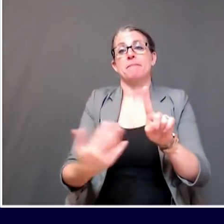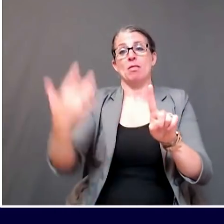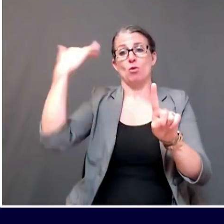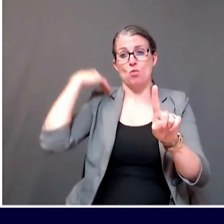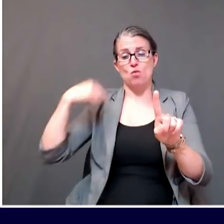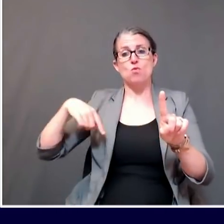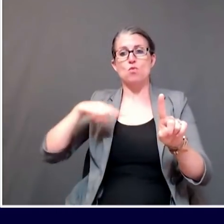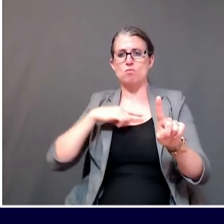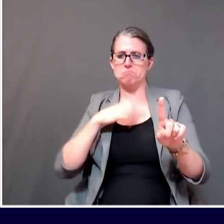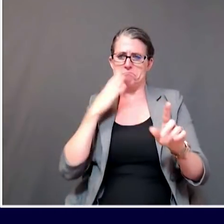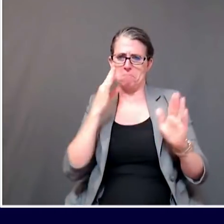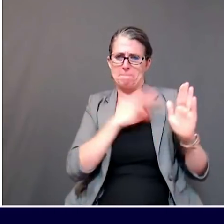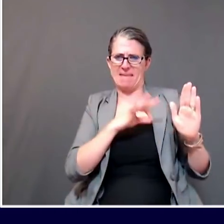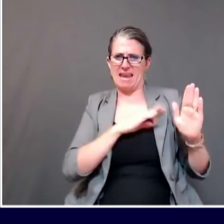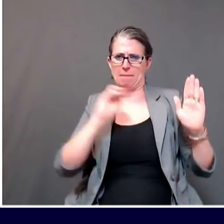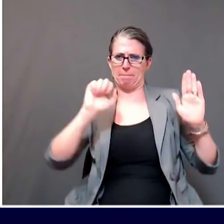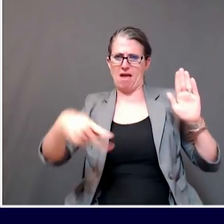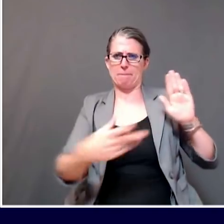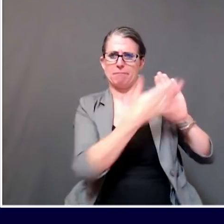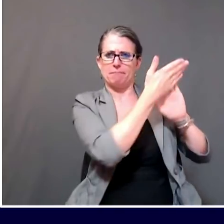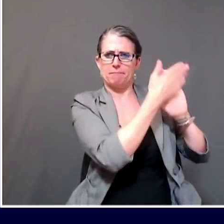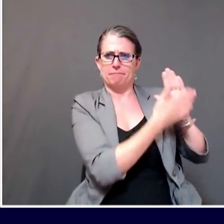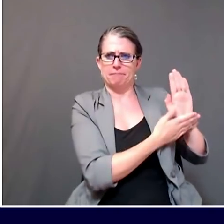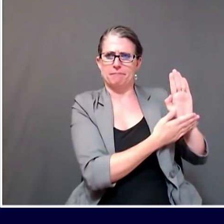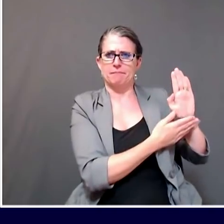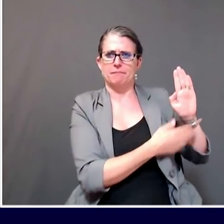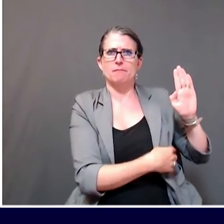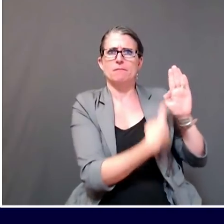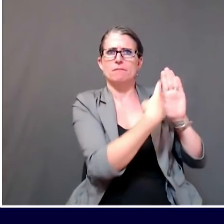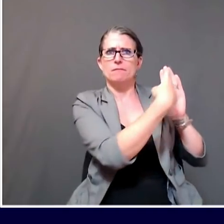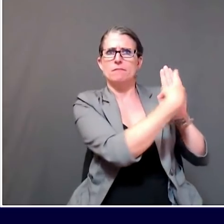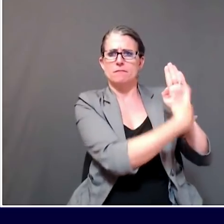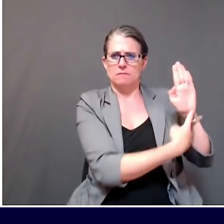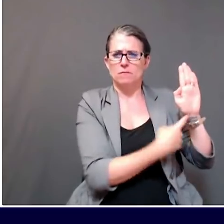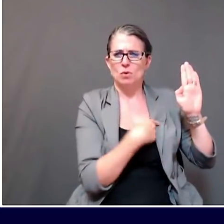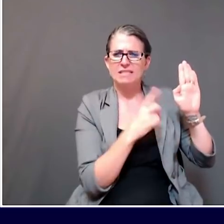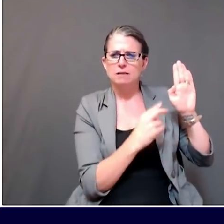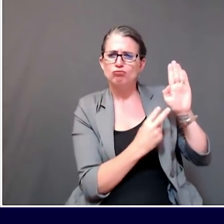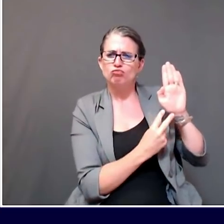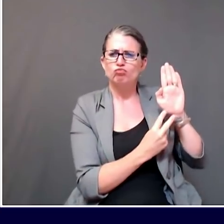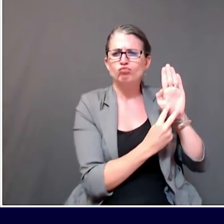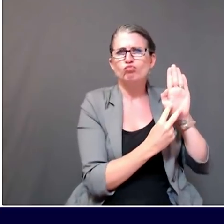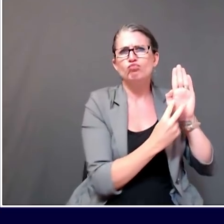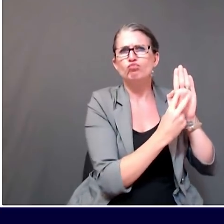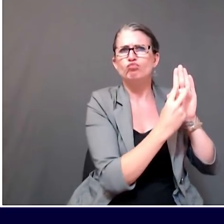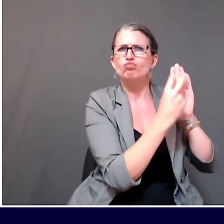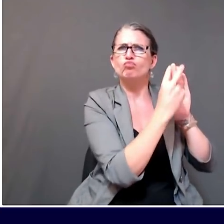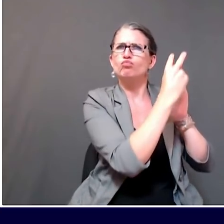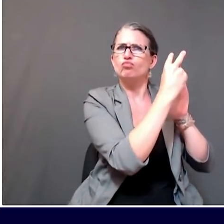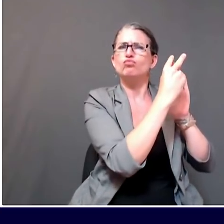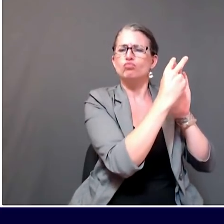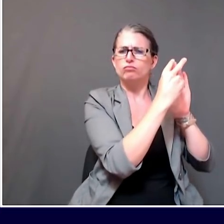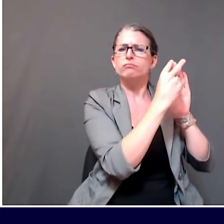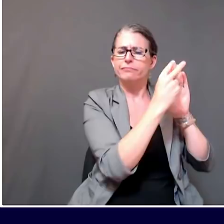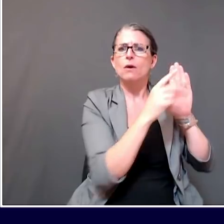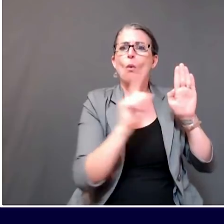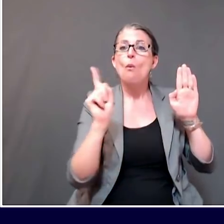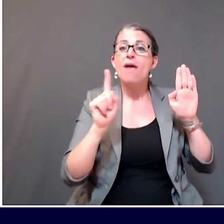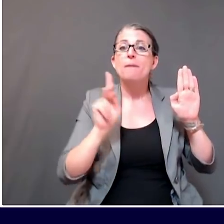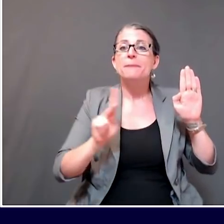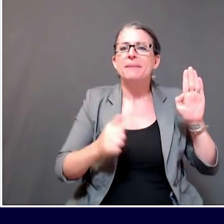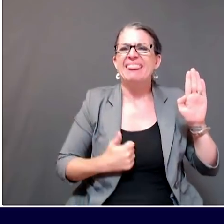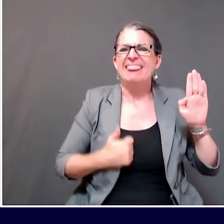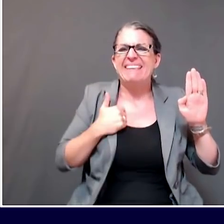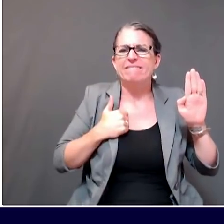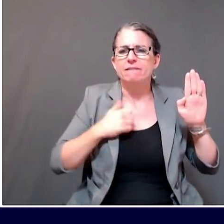we identified where the vast majority of Maine people, 90%, could get to within a half an hour. So we use